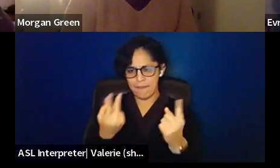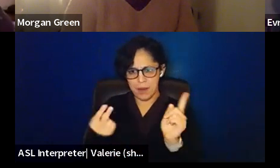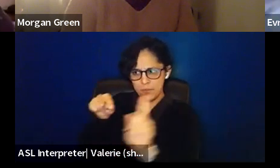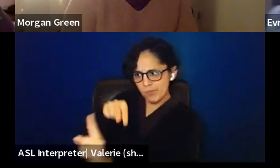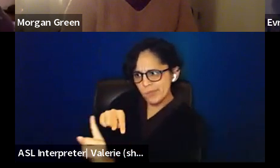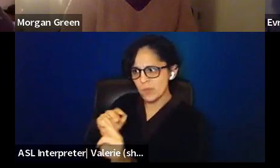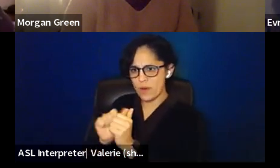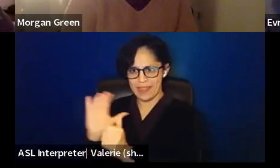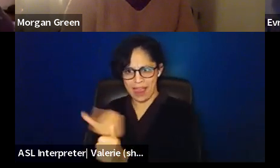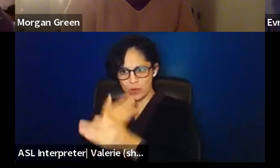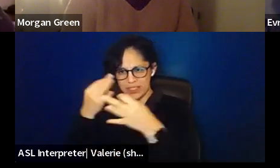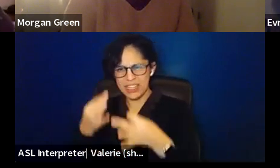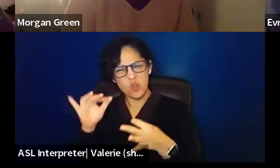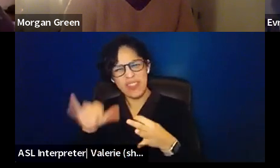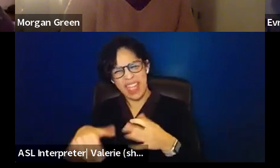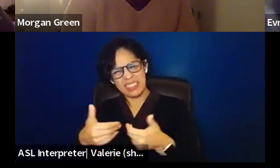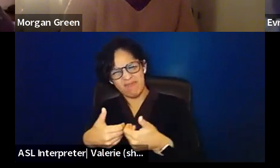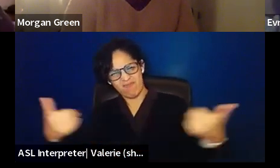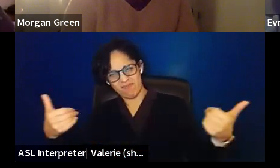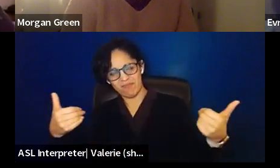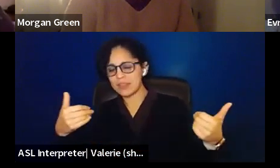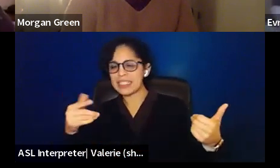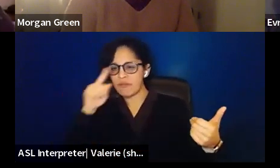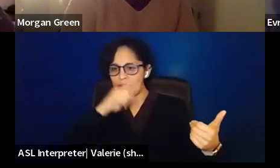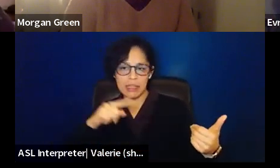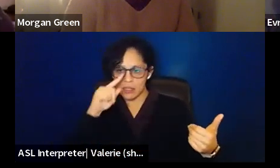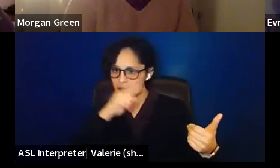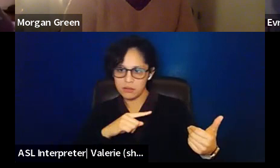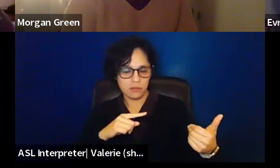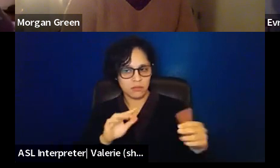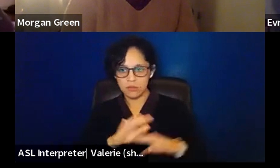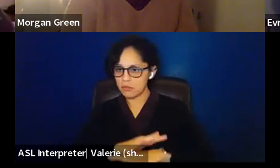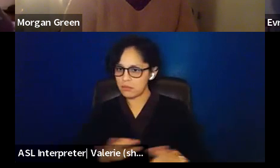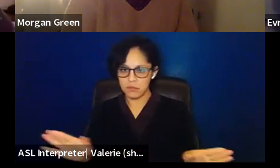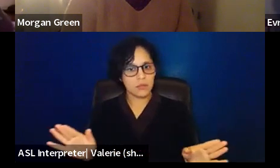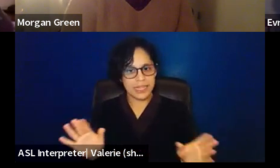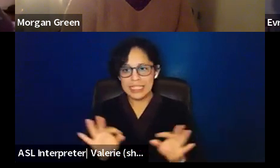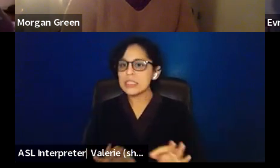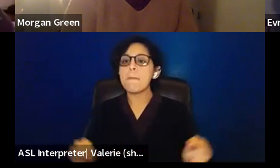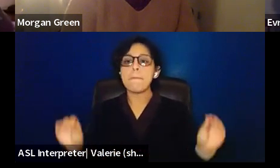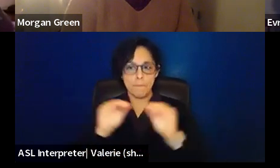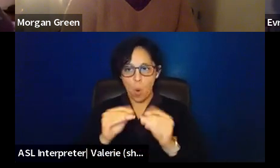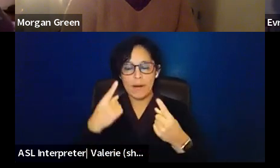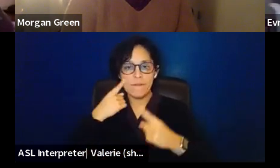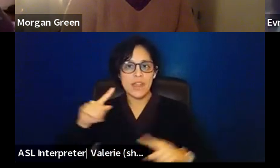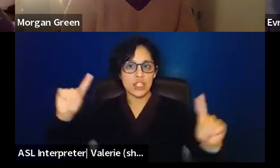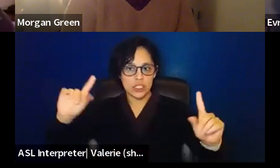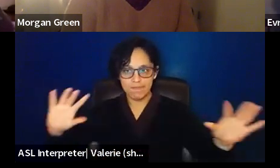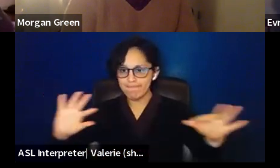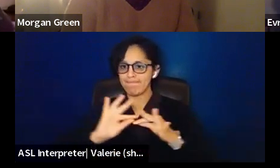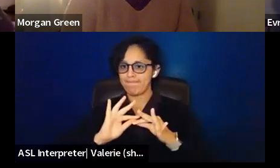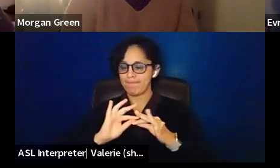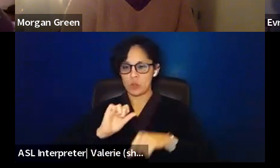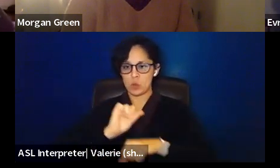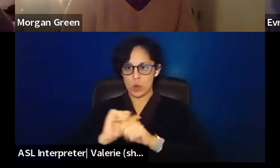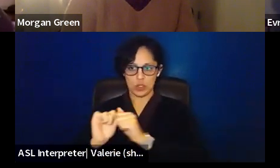division between production and artistic is just not centered, because it is more efficient to work that way, for